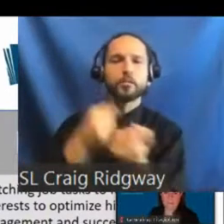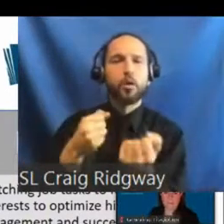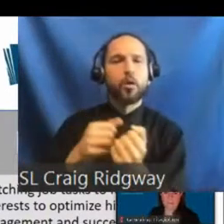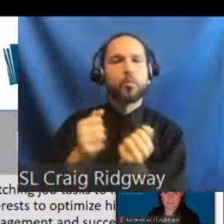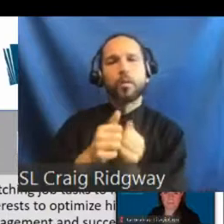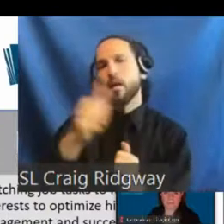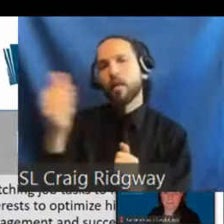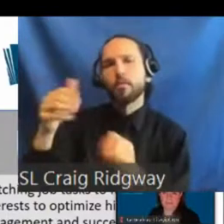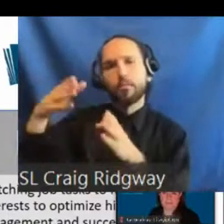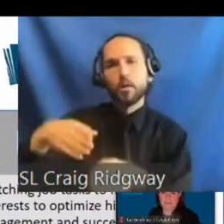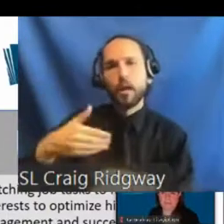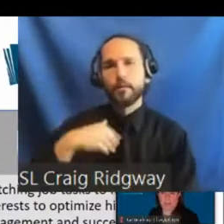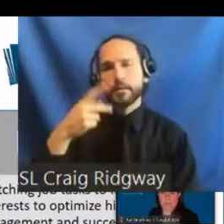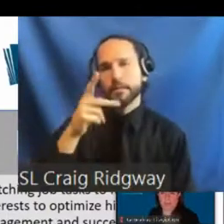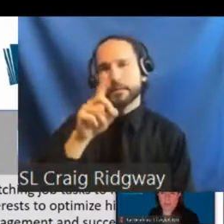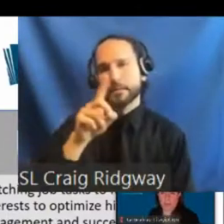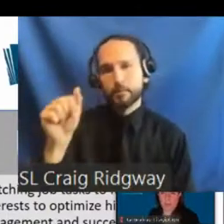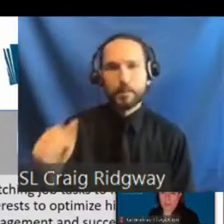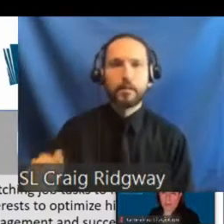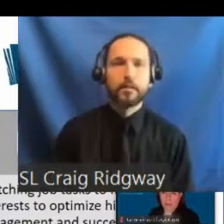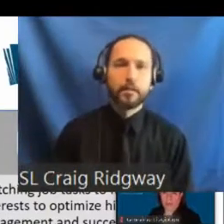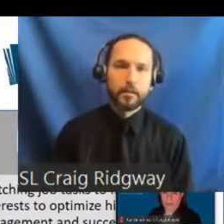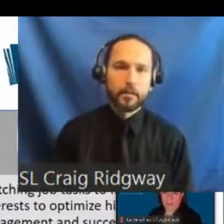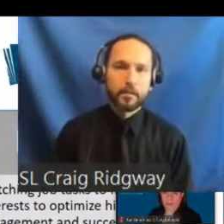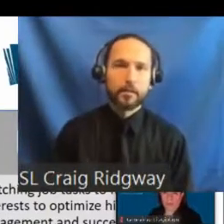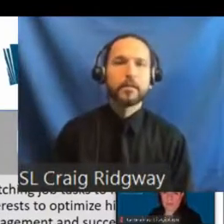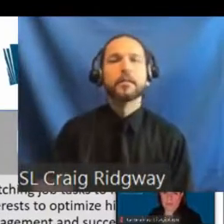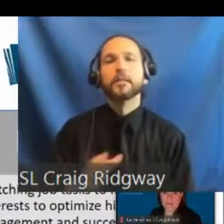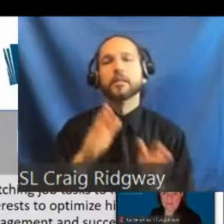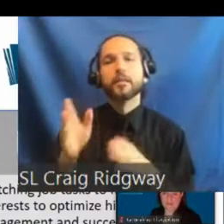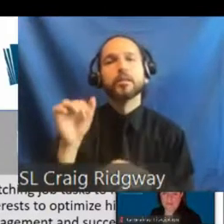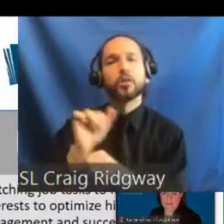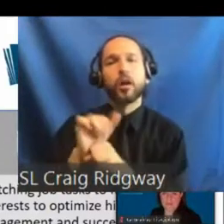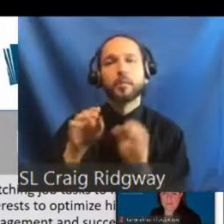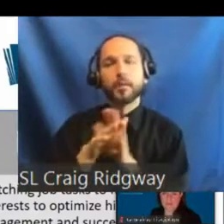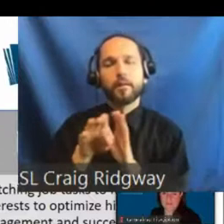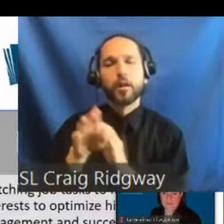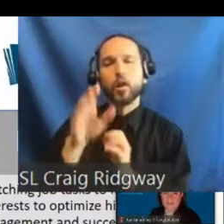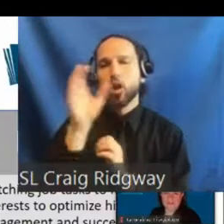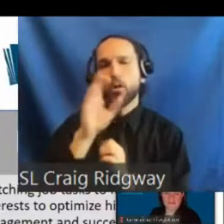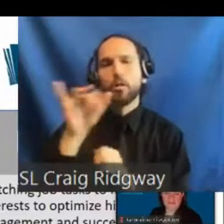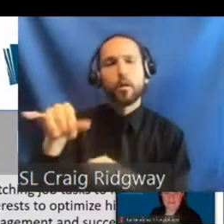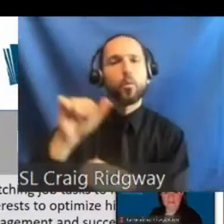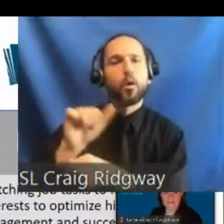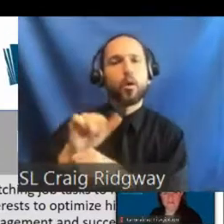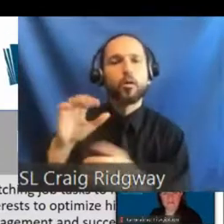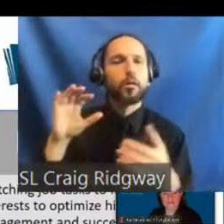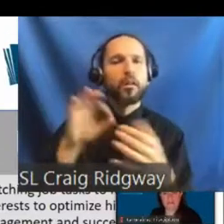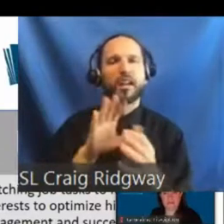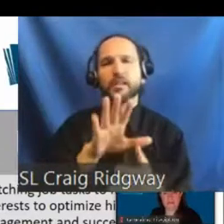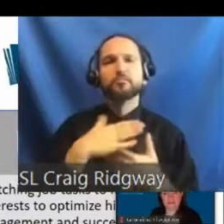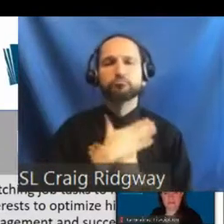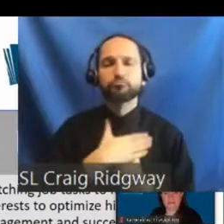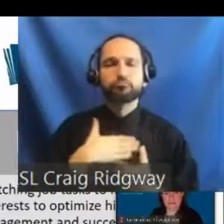disabilities. Next, his job developer supported Mike in exploring work that connected to his interests.